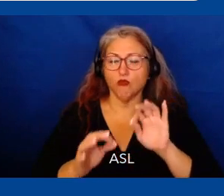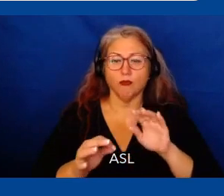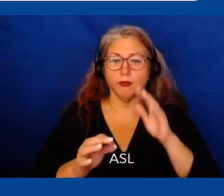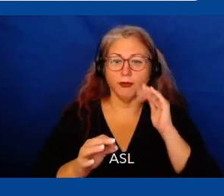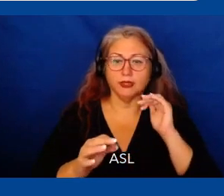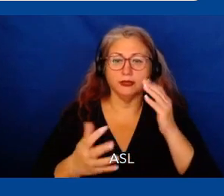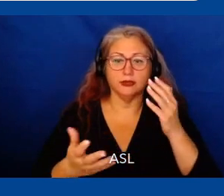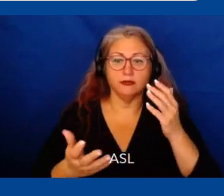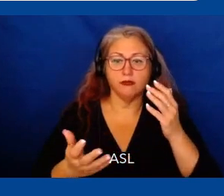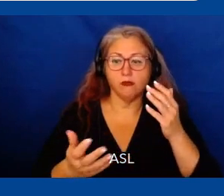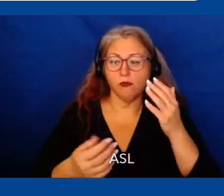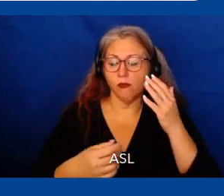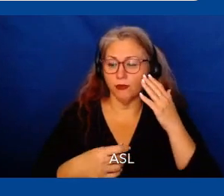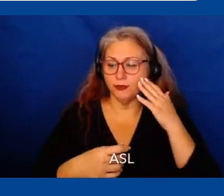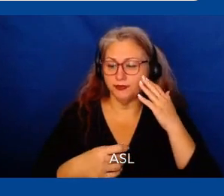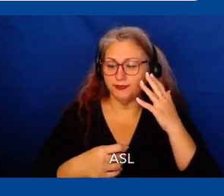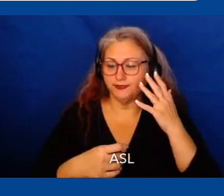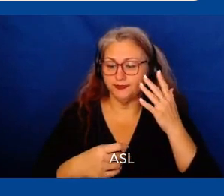like